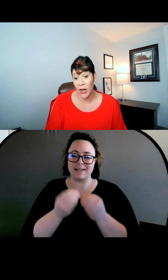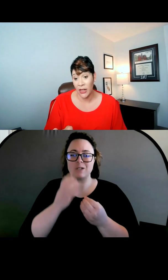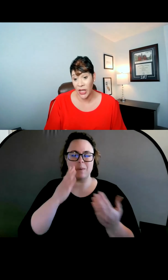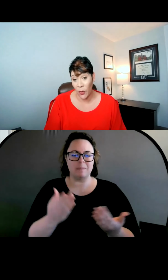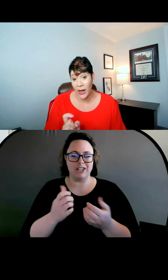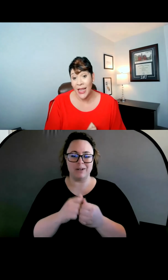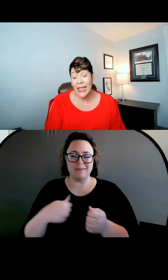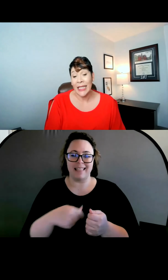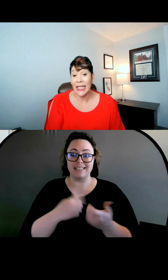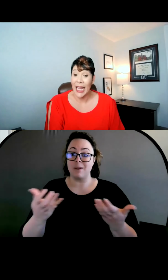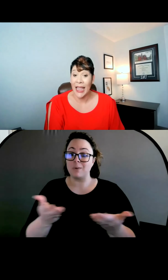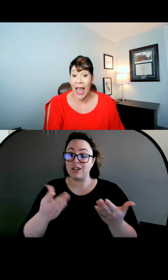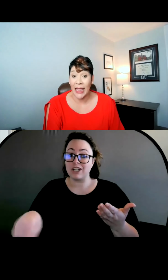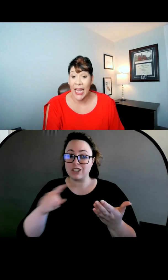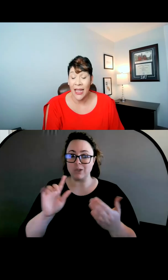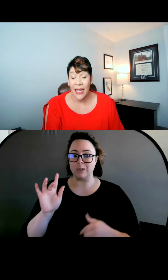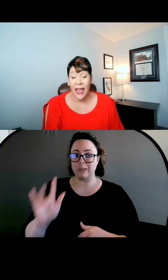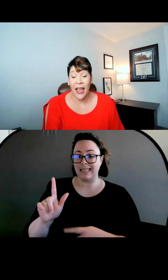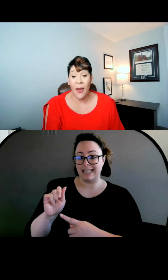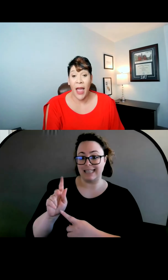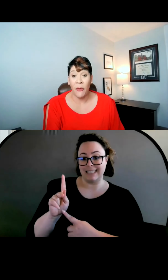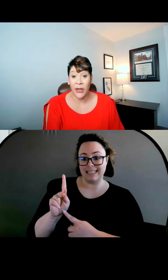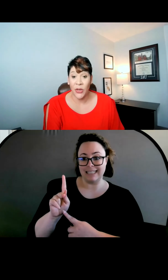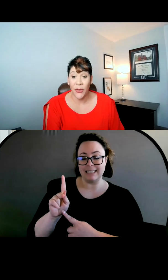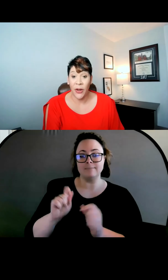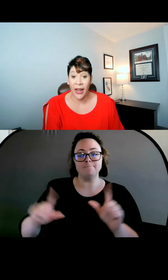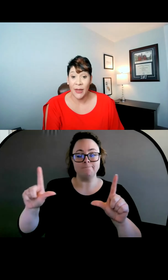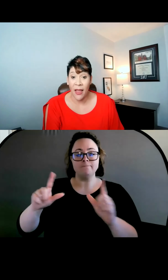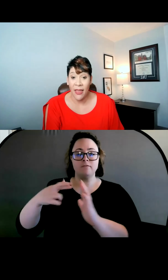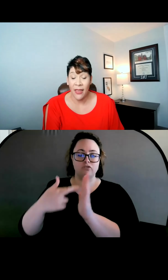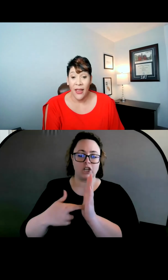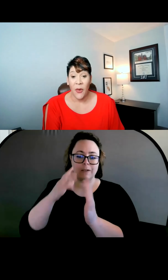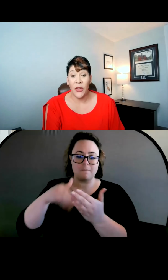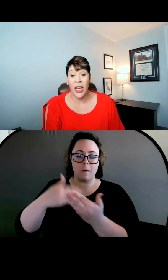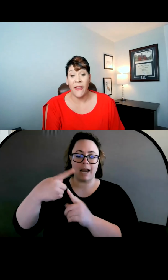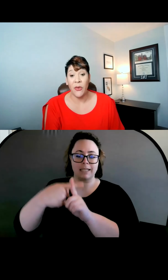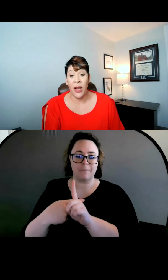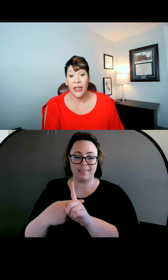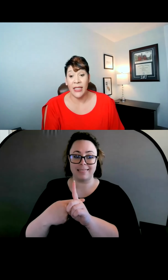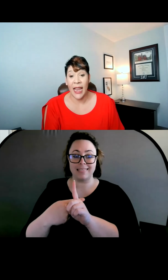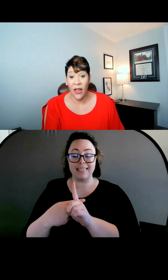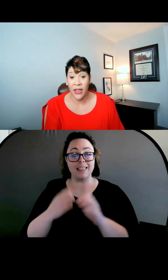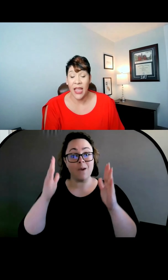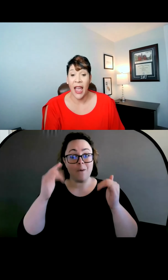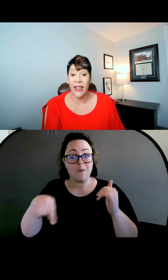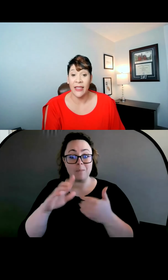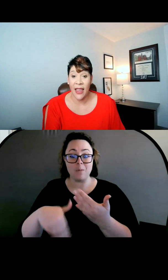want to encourage everyone to click that link and register for next month. Wishing everyone to